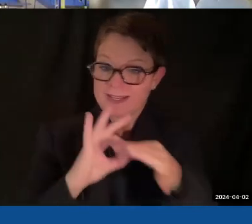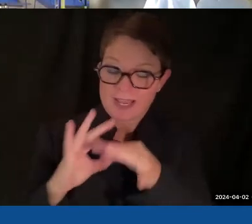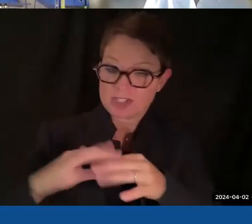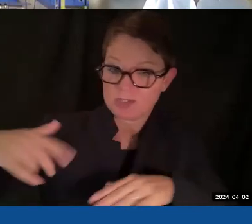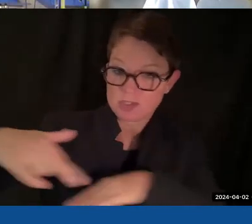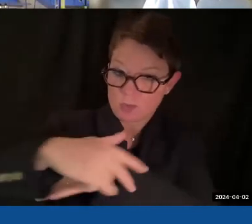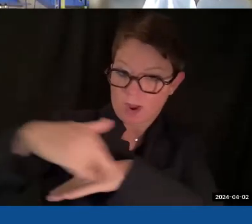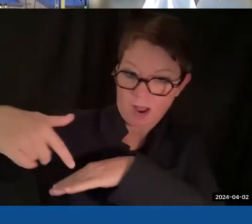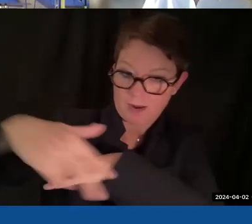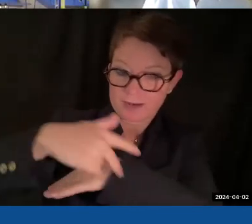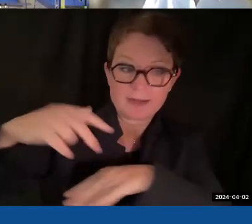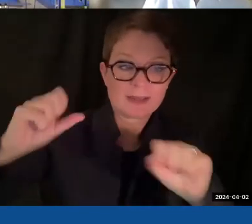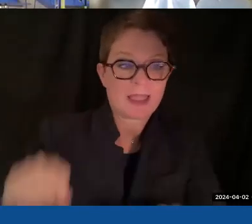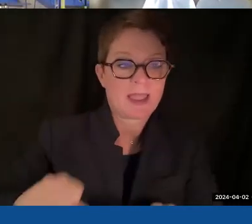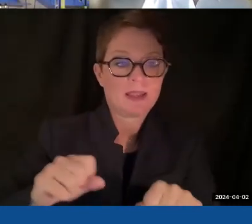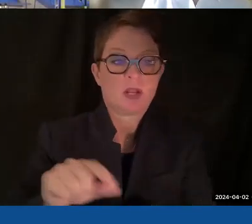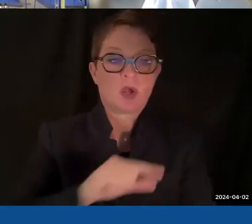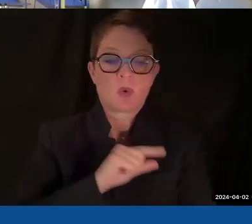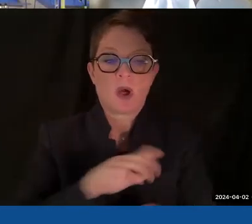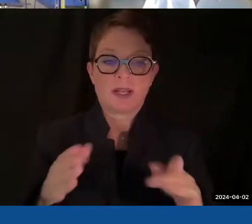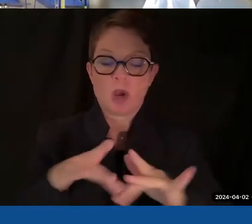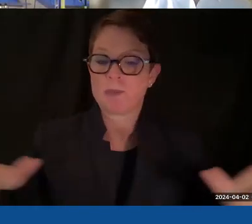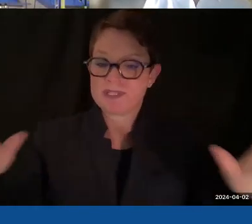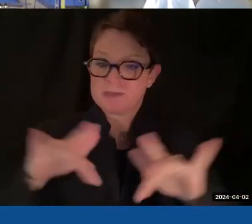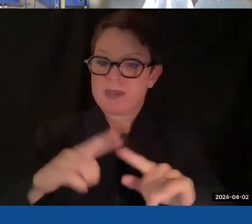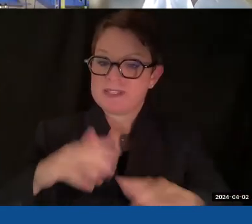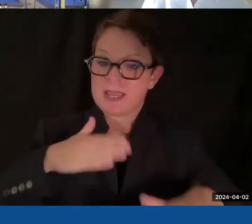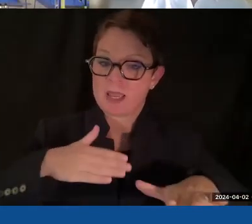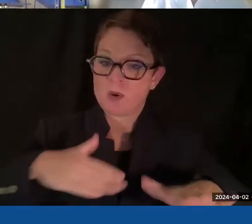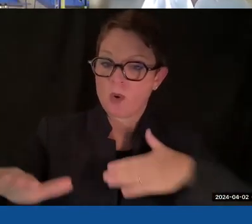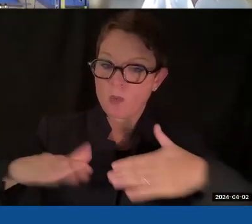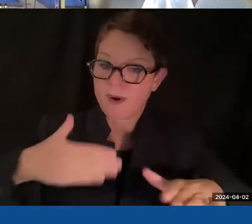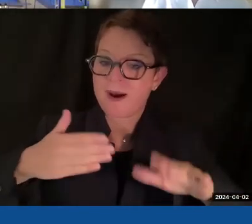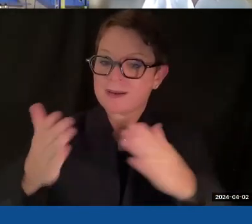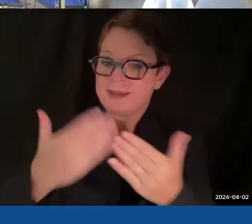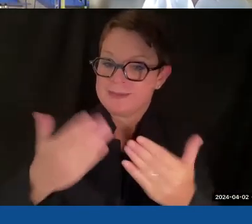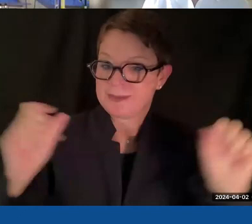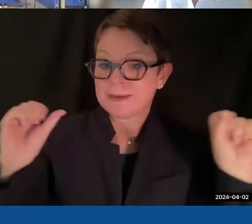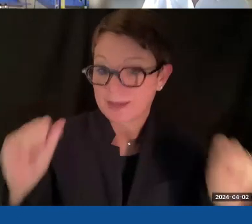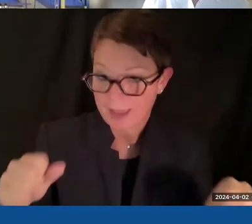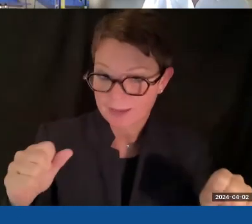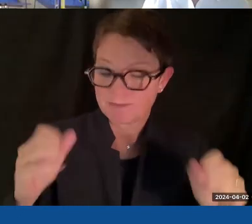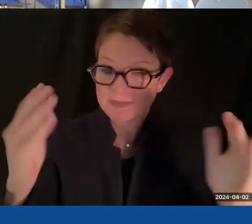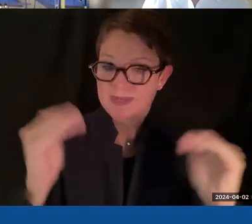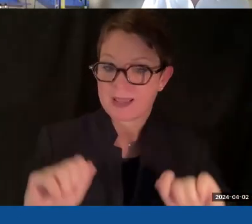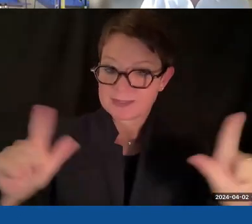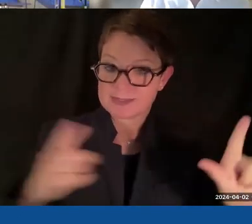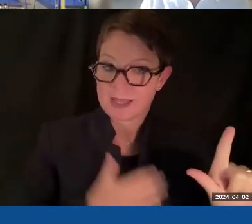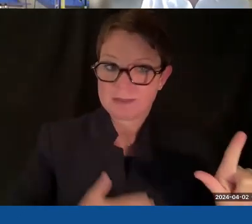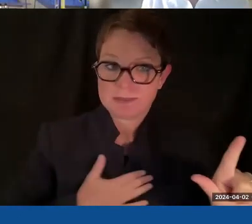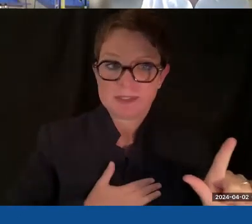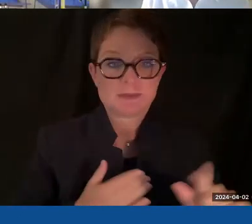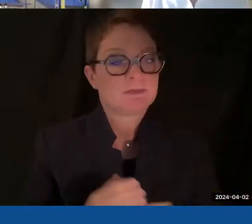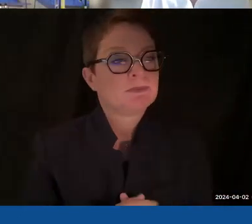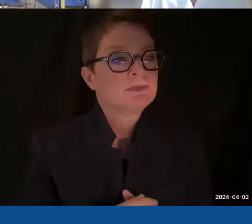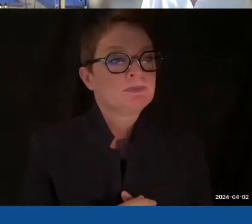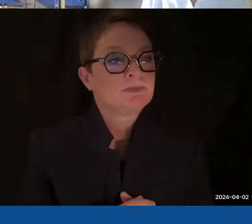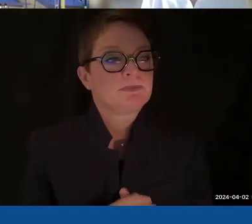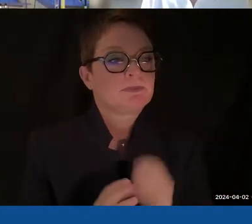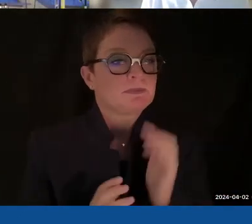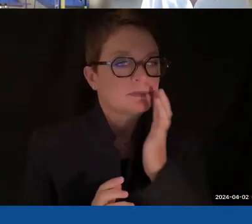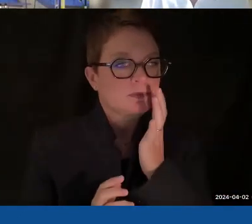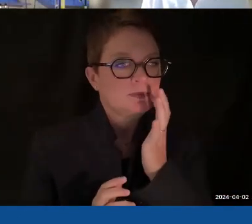incorporate quality public open spaces and pedestrian networks. Next slide, please.